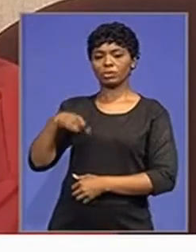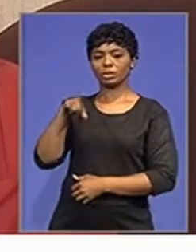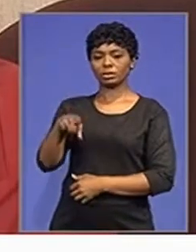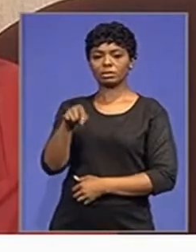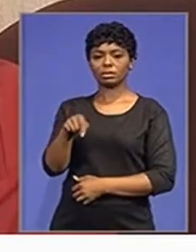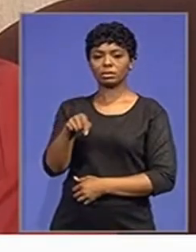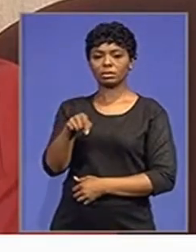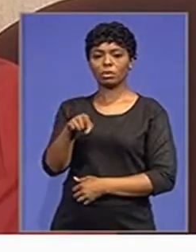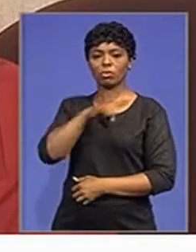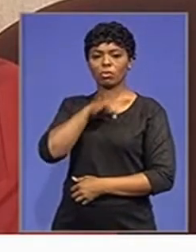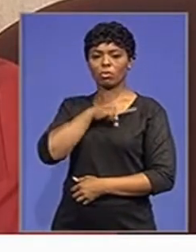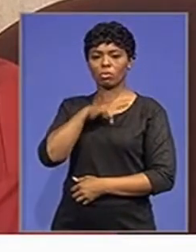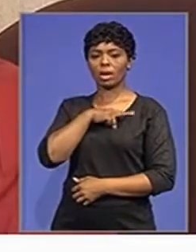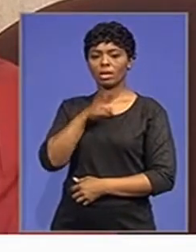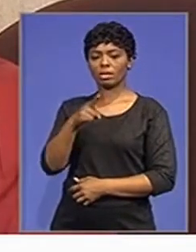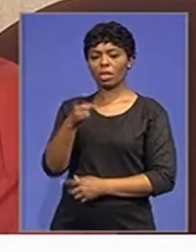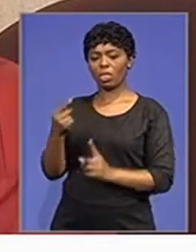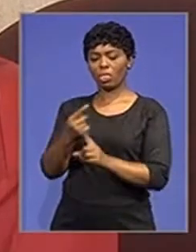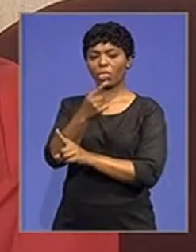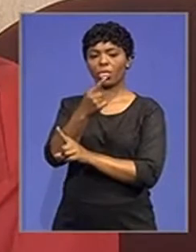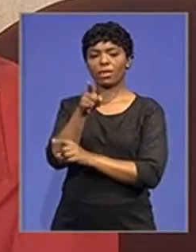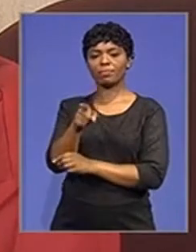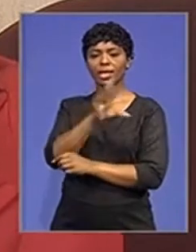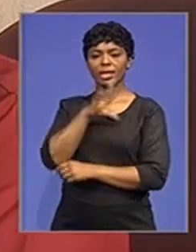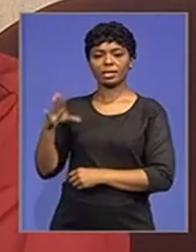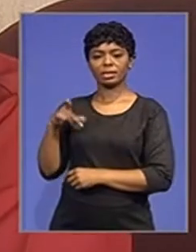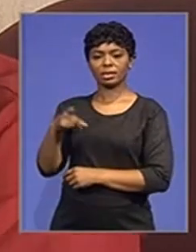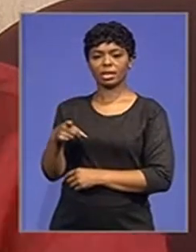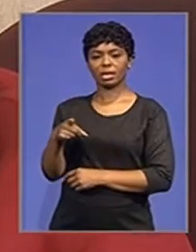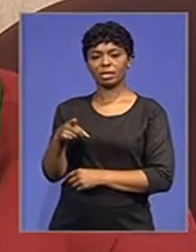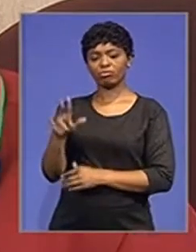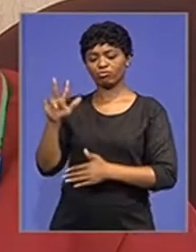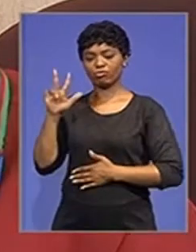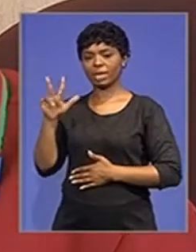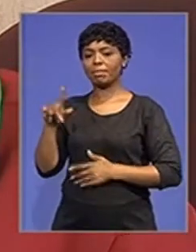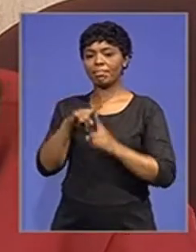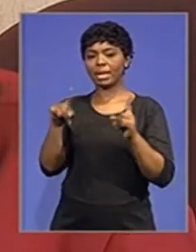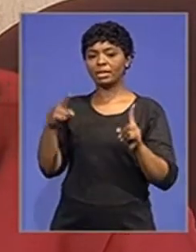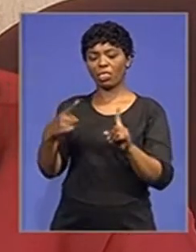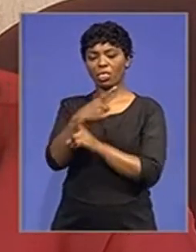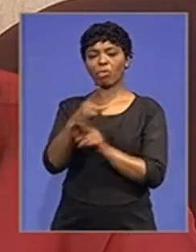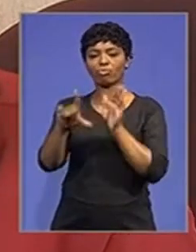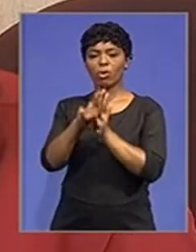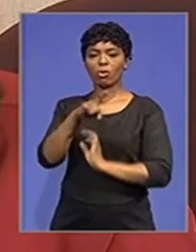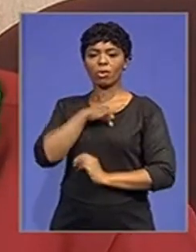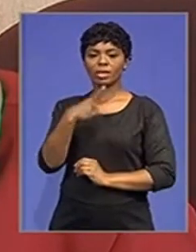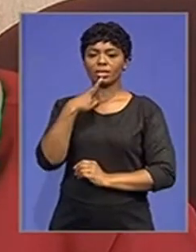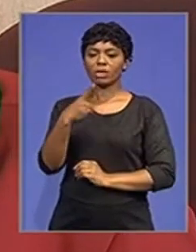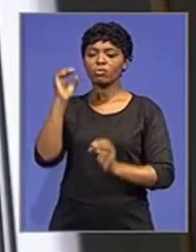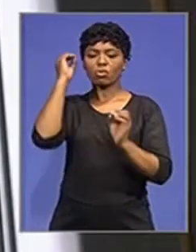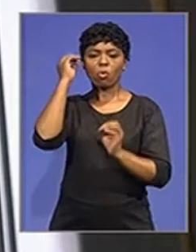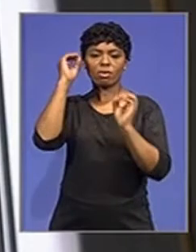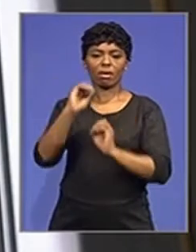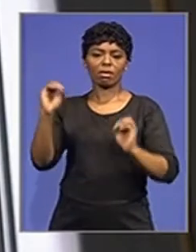who misled council under oath that he knows nothing about executive members who are not